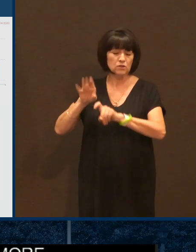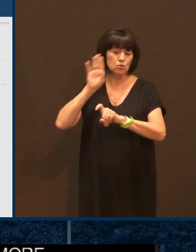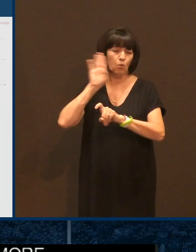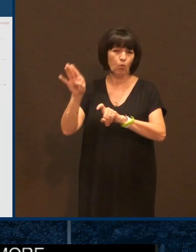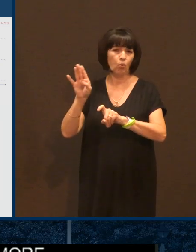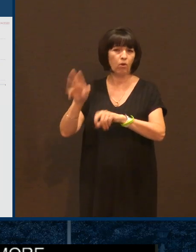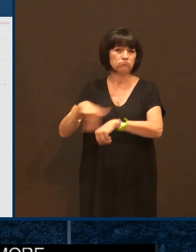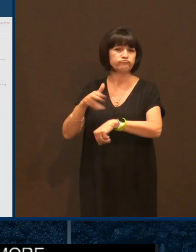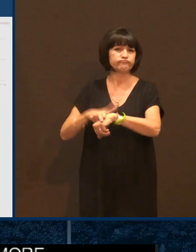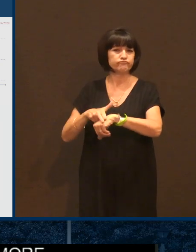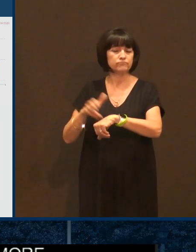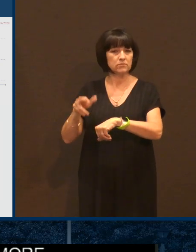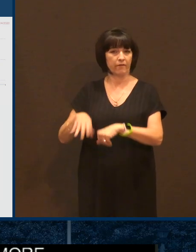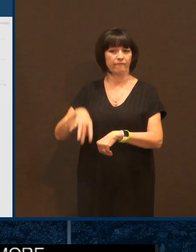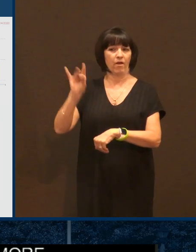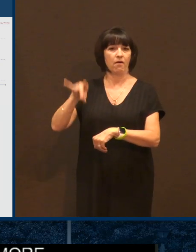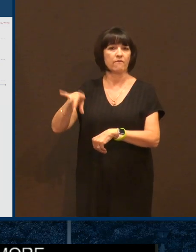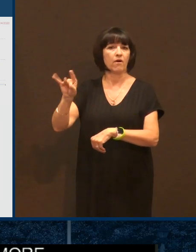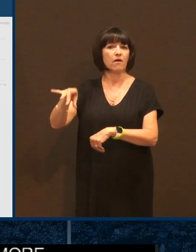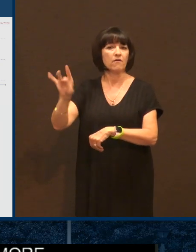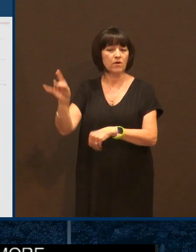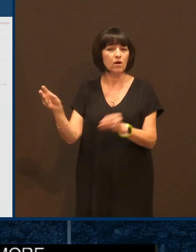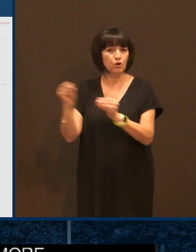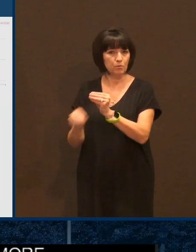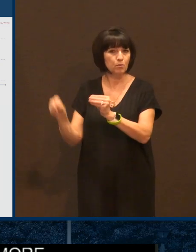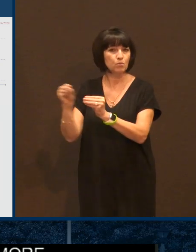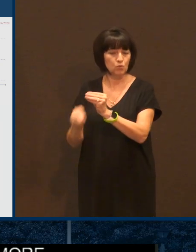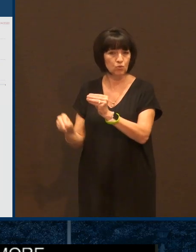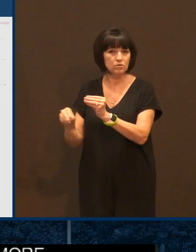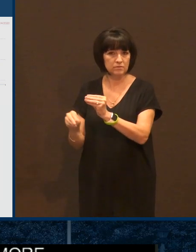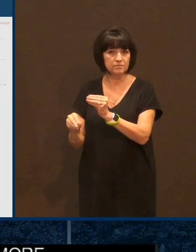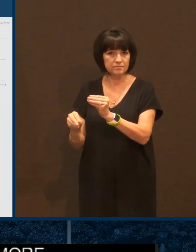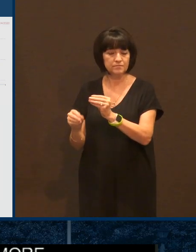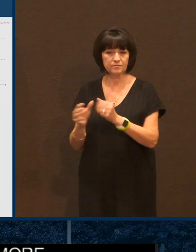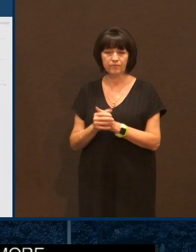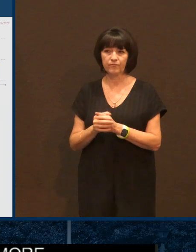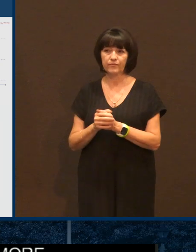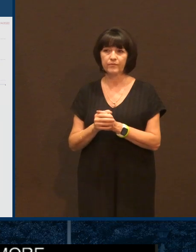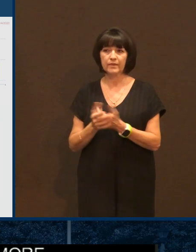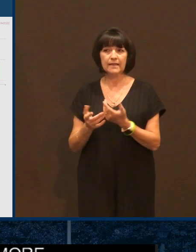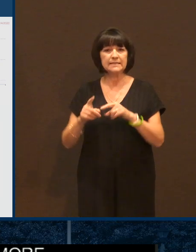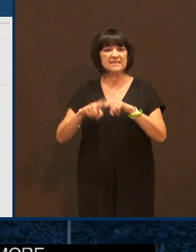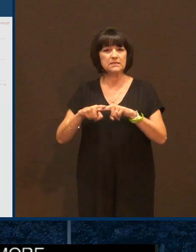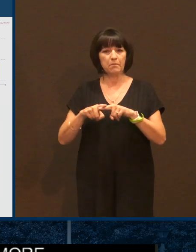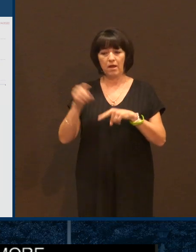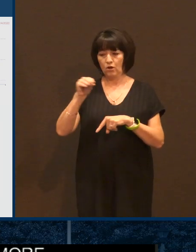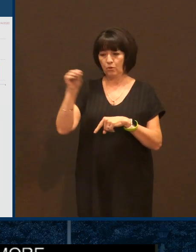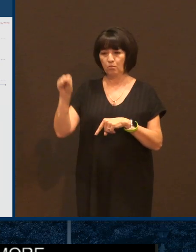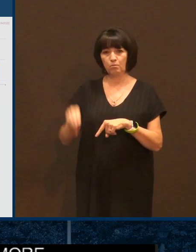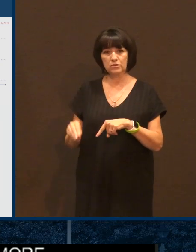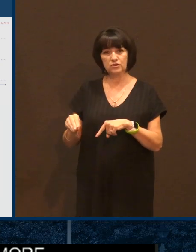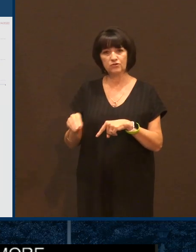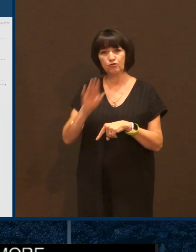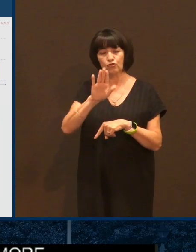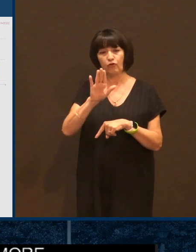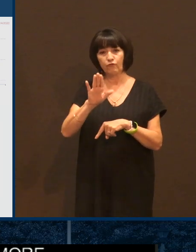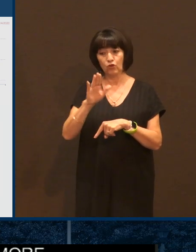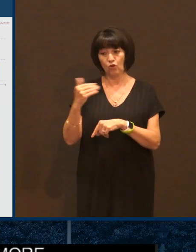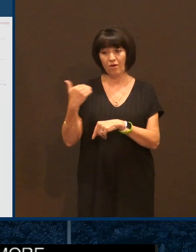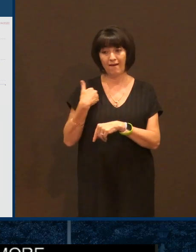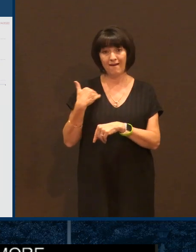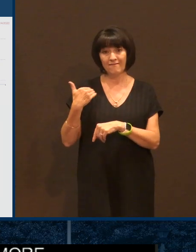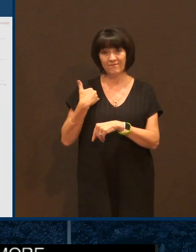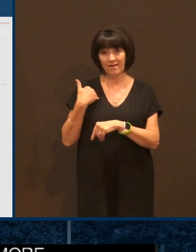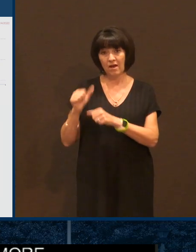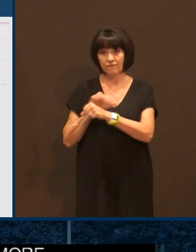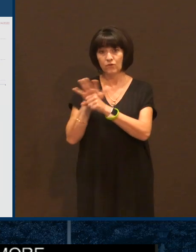have the effect of lowering the percentage if your number of positives stays about the same. And you can see that we're on a